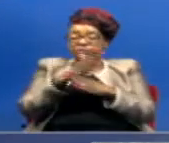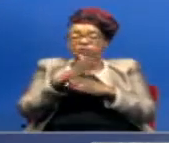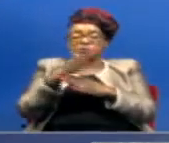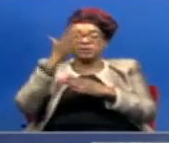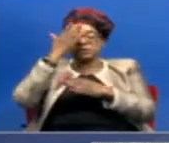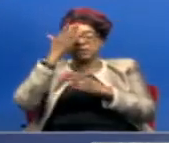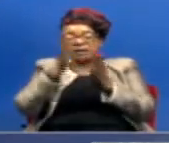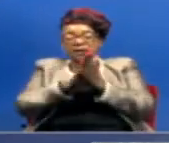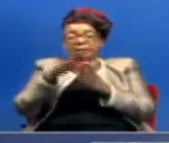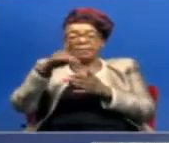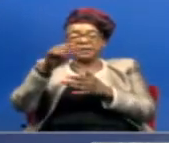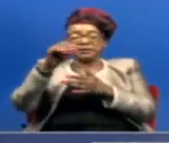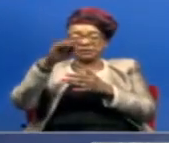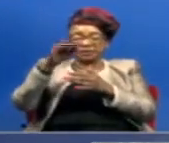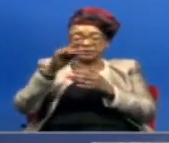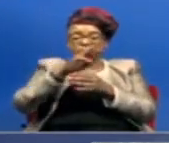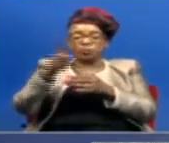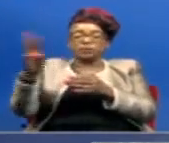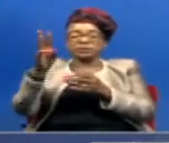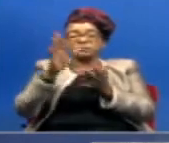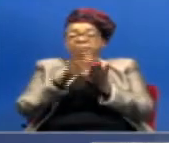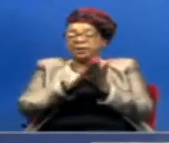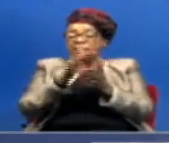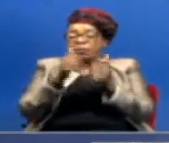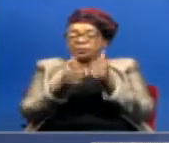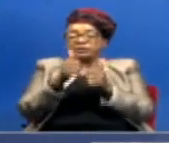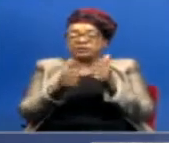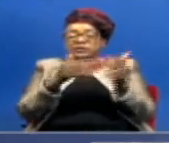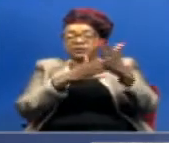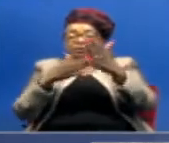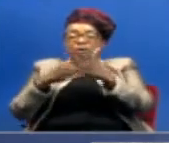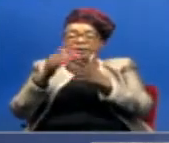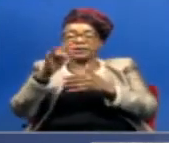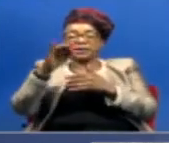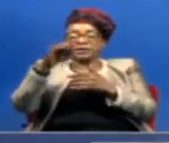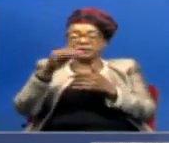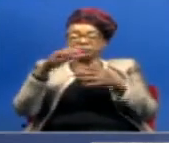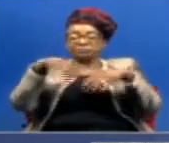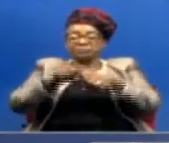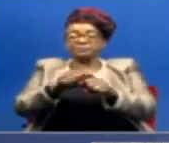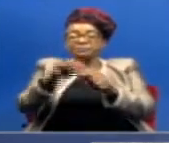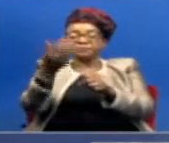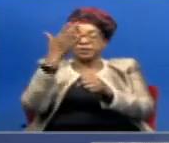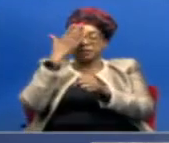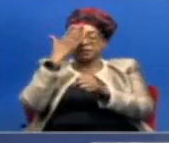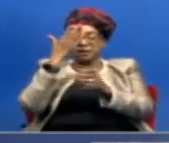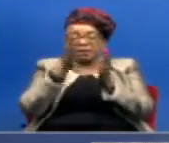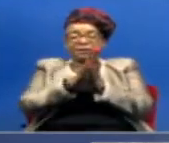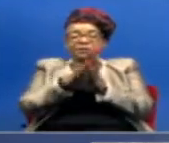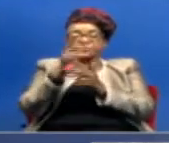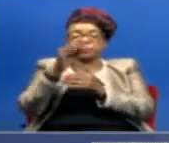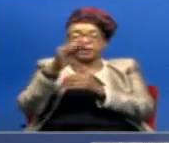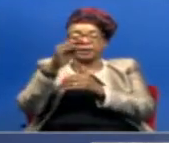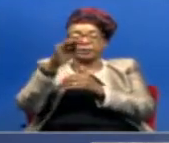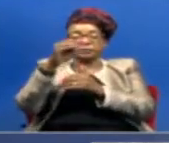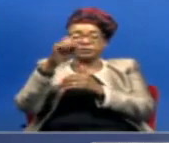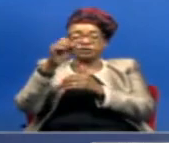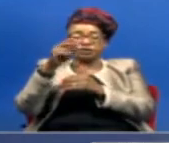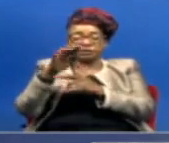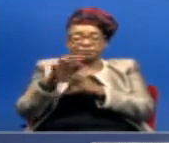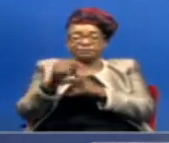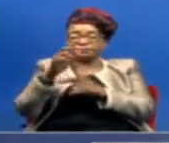the West Bank, which is part of territory illegally occupied by Israel and the blockaded Gaza Strip. Rosangoi has more